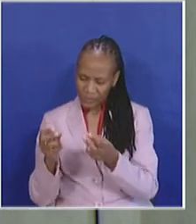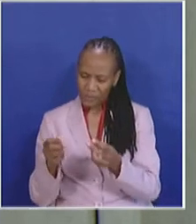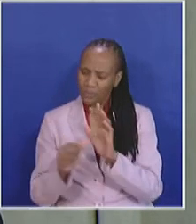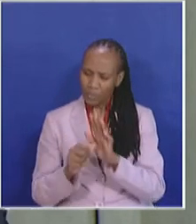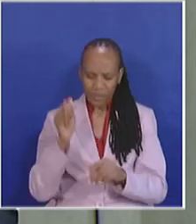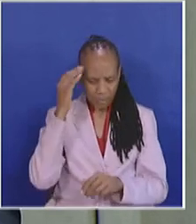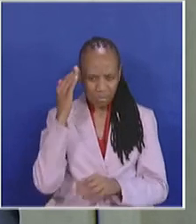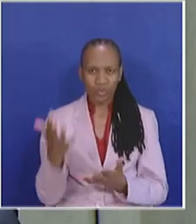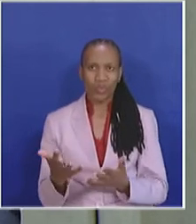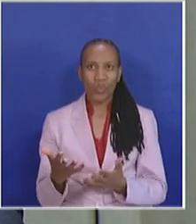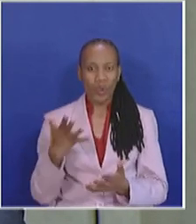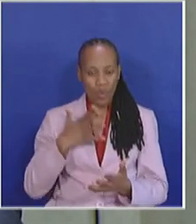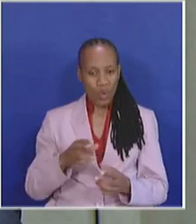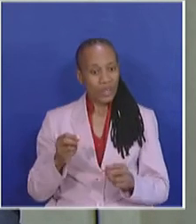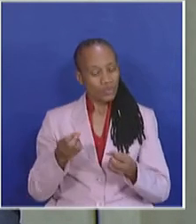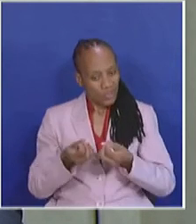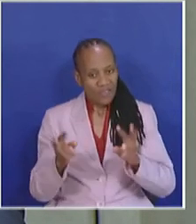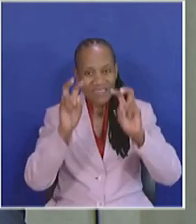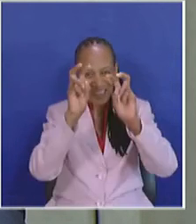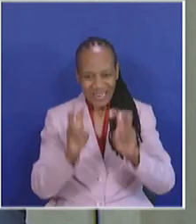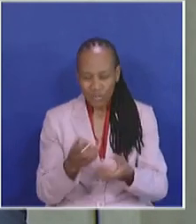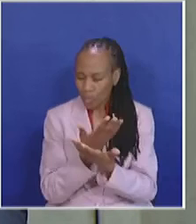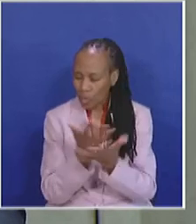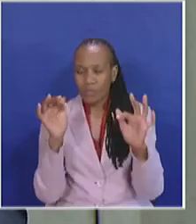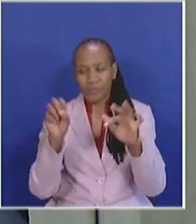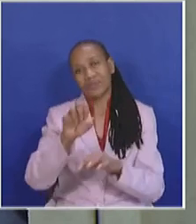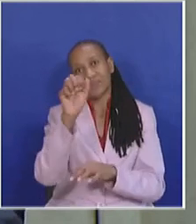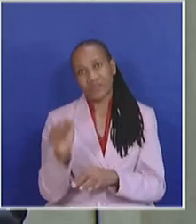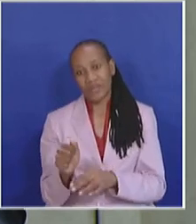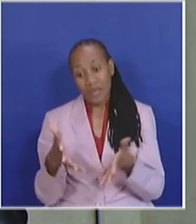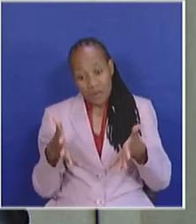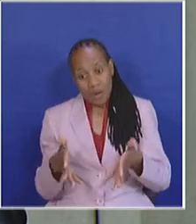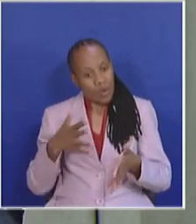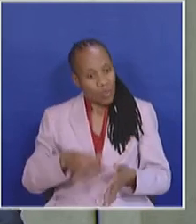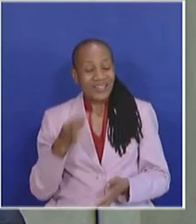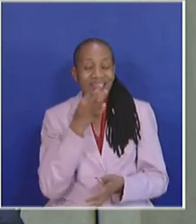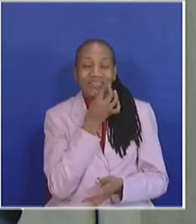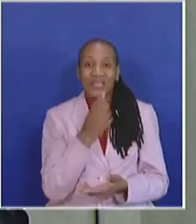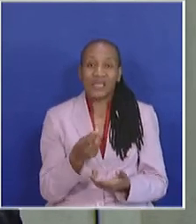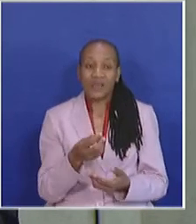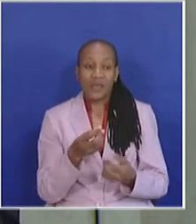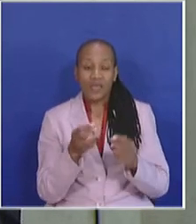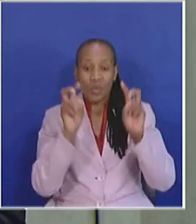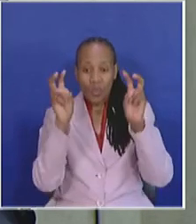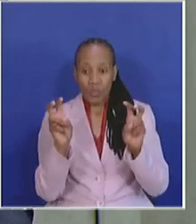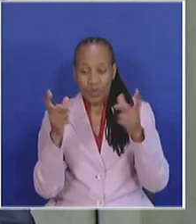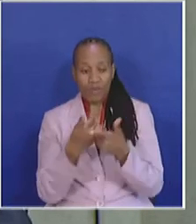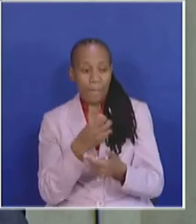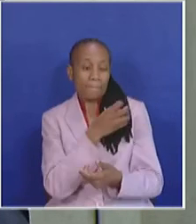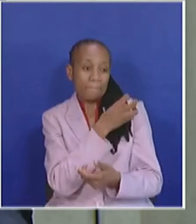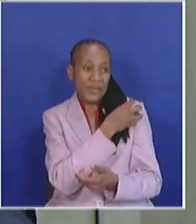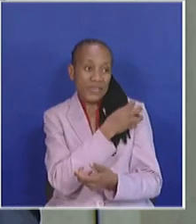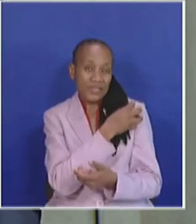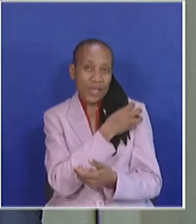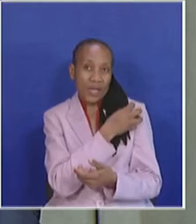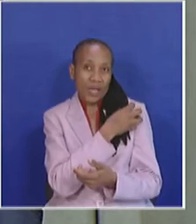more South Africans to the electricity grid. I would like to take this opportunity to borrow from Minister of Economic Development, Honorable